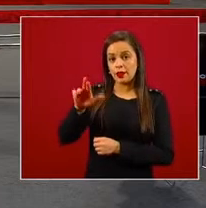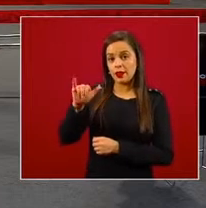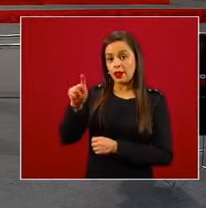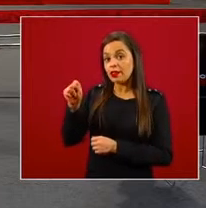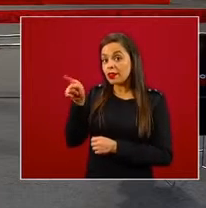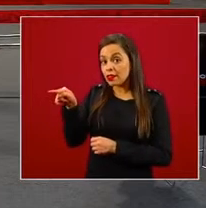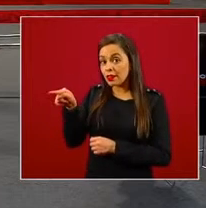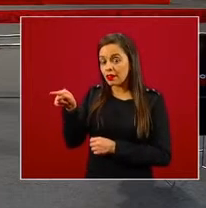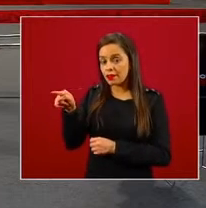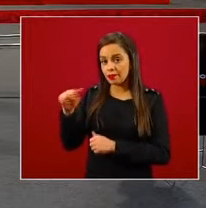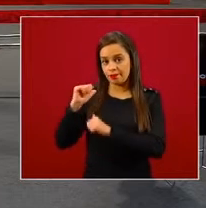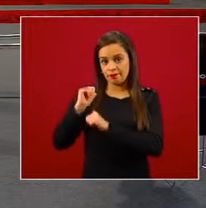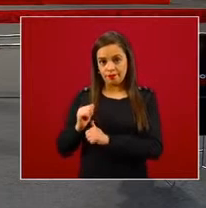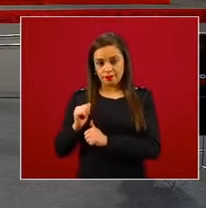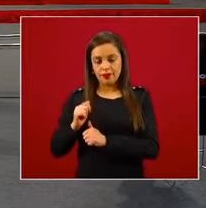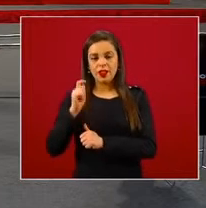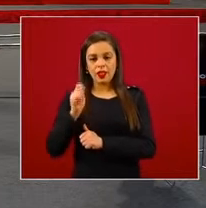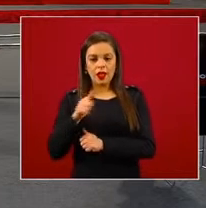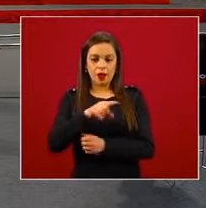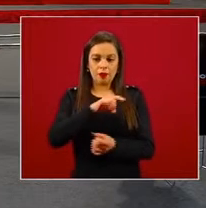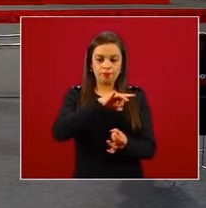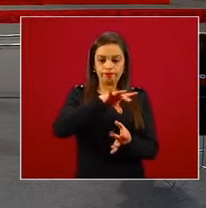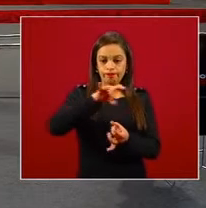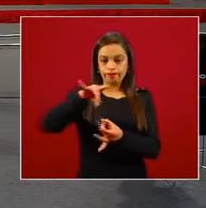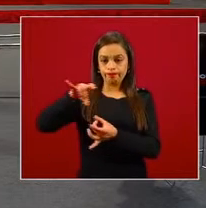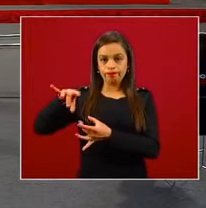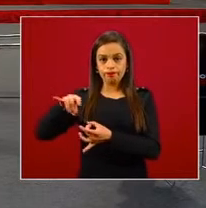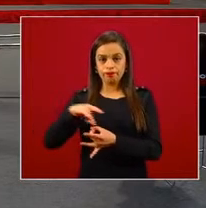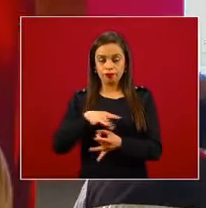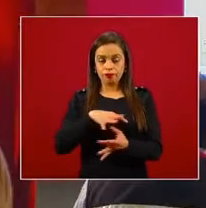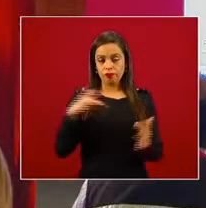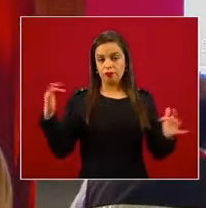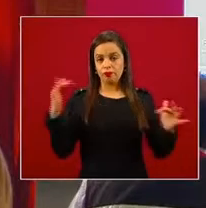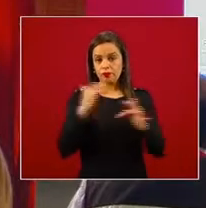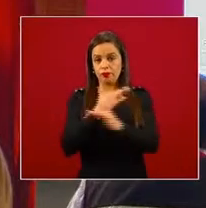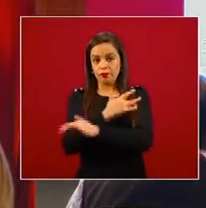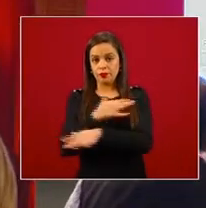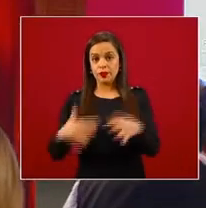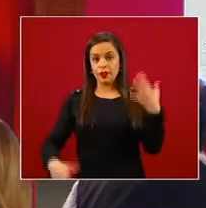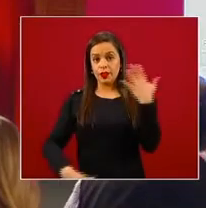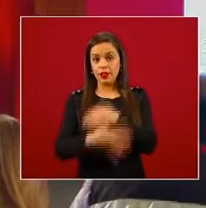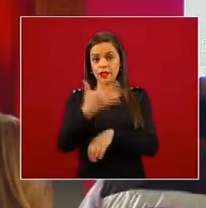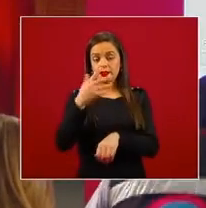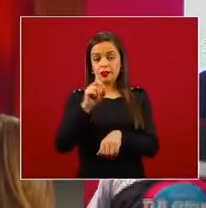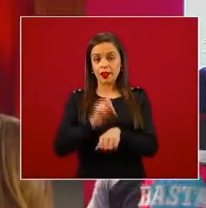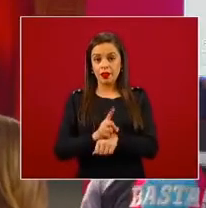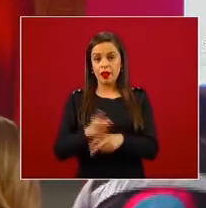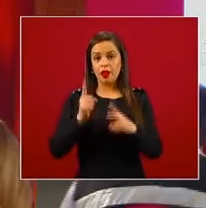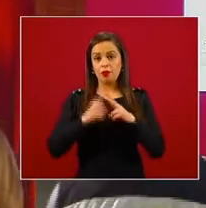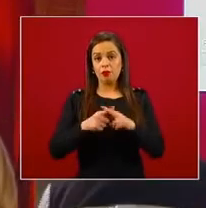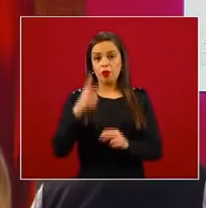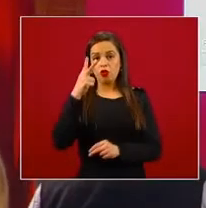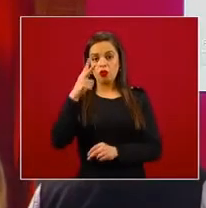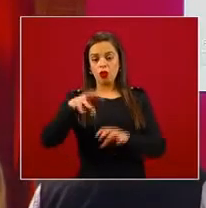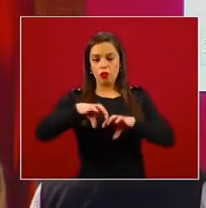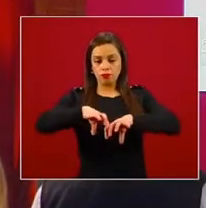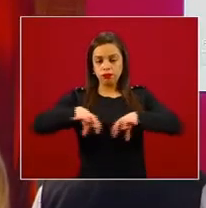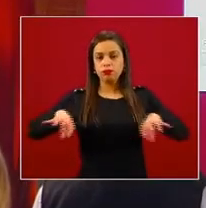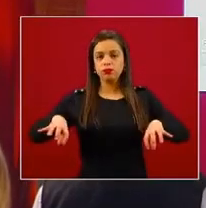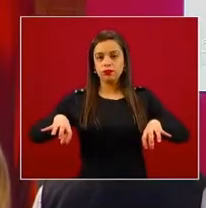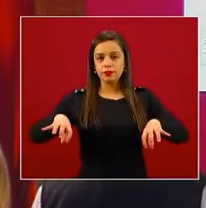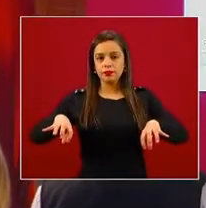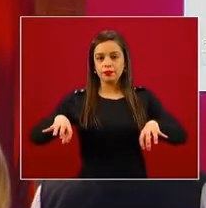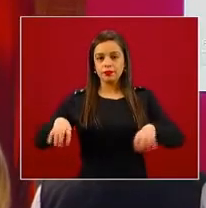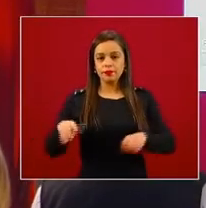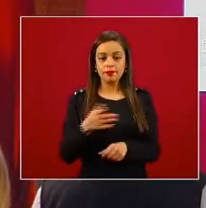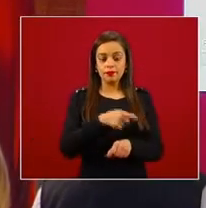us by estamos viendo CONACYT, es la in movilidad which we can de los see últimos 15 días mobility dividido en dos for the periodos. past El 15 promedio de days la movilidad divided in two. de